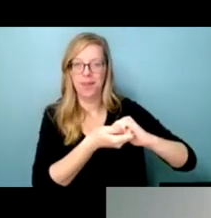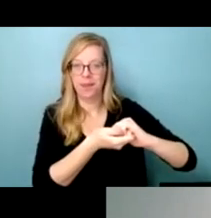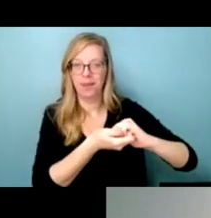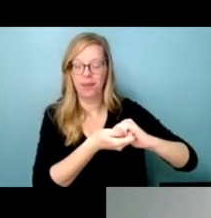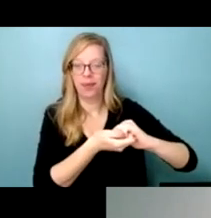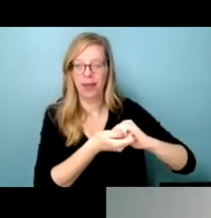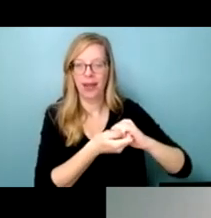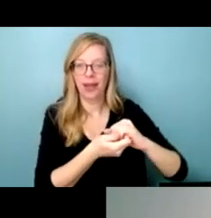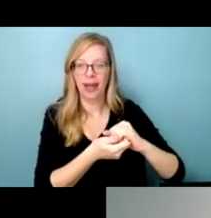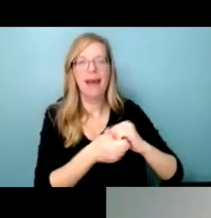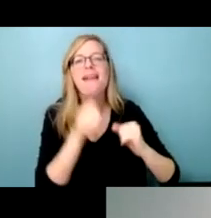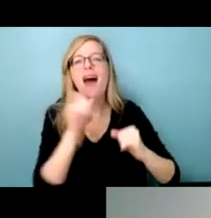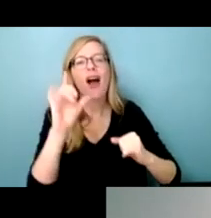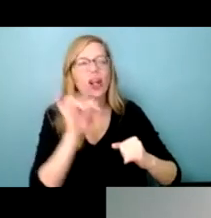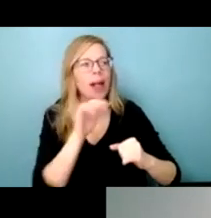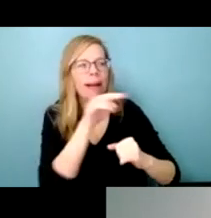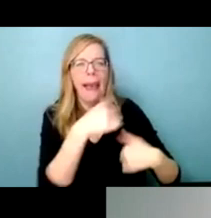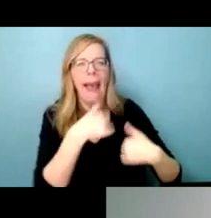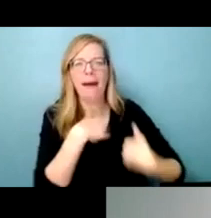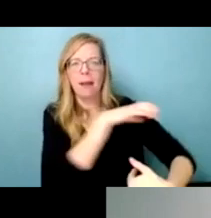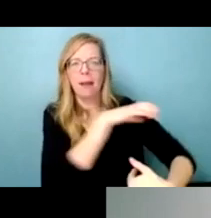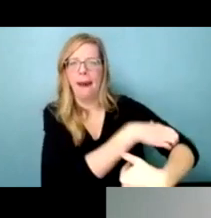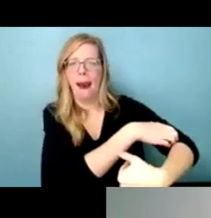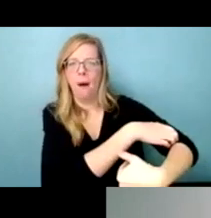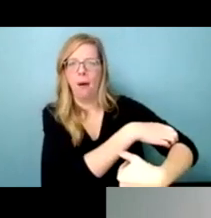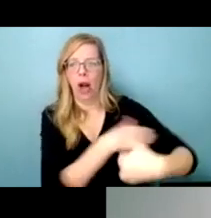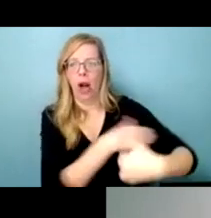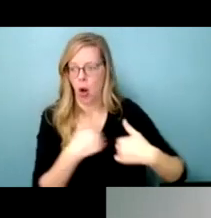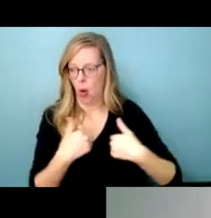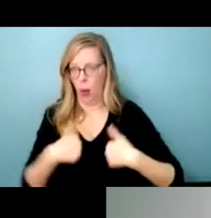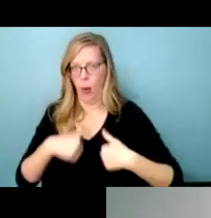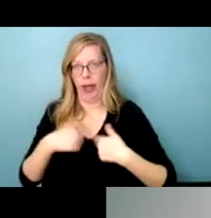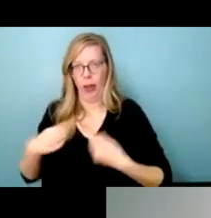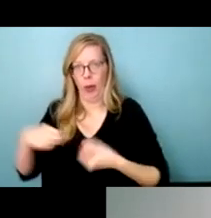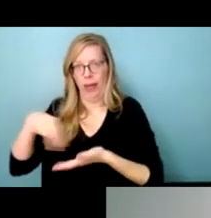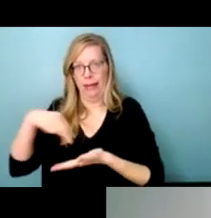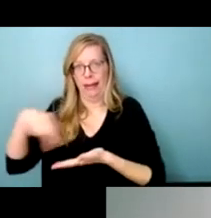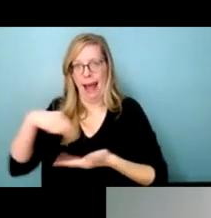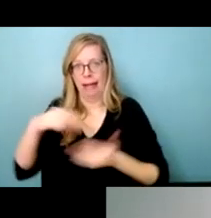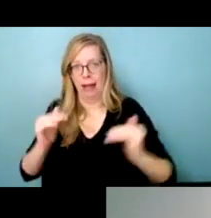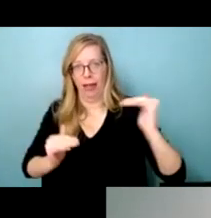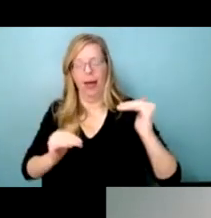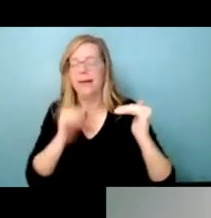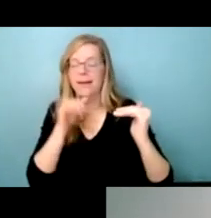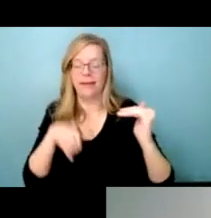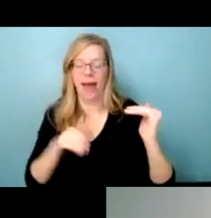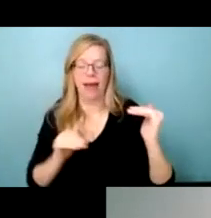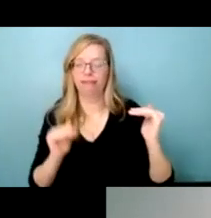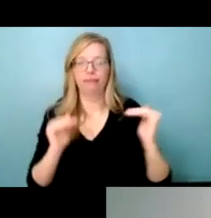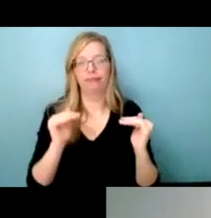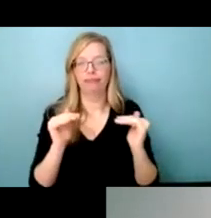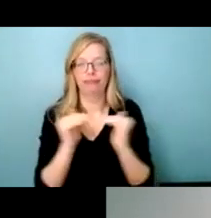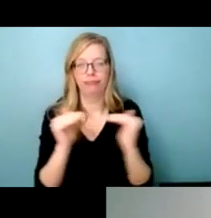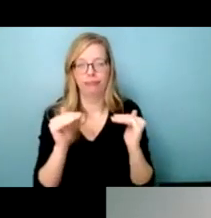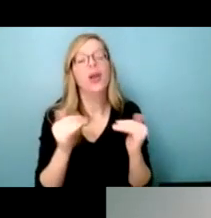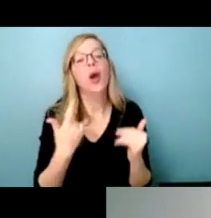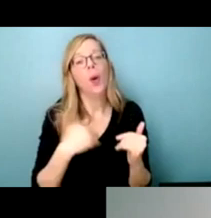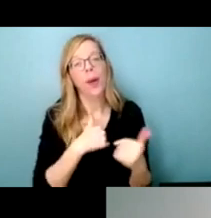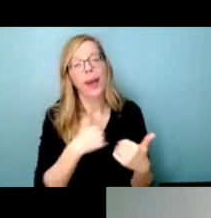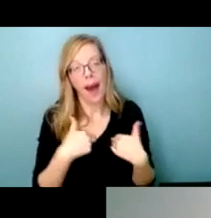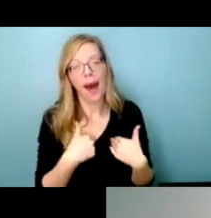like they hold all the power and we do the dance. And so we have a number of